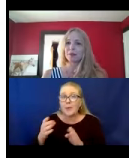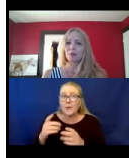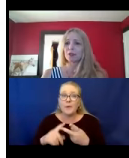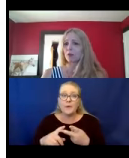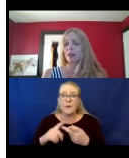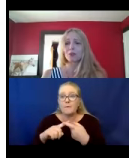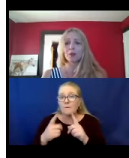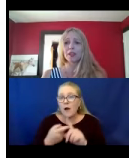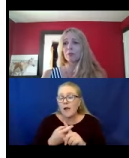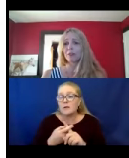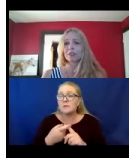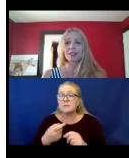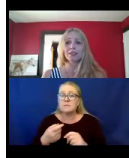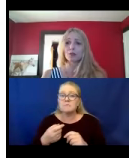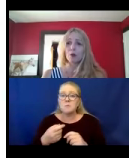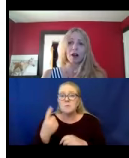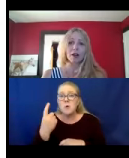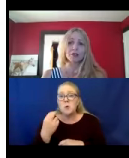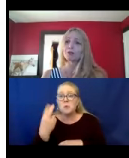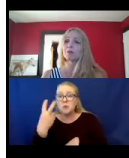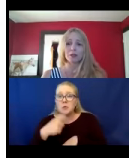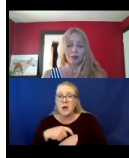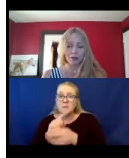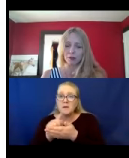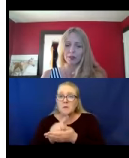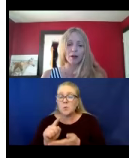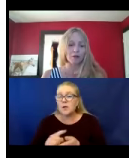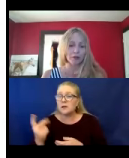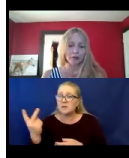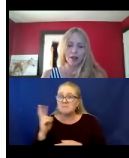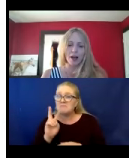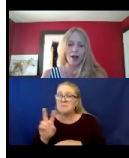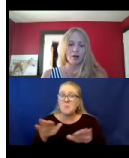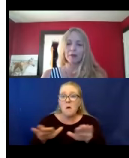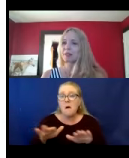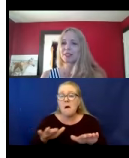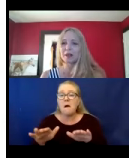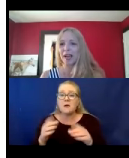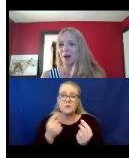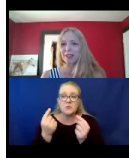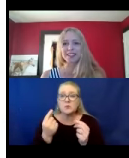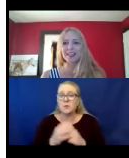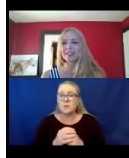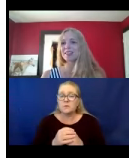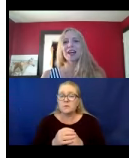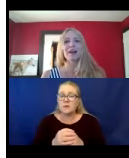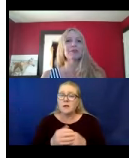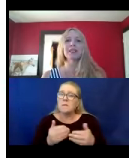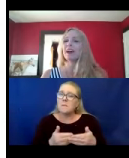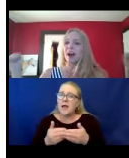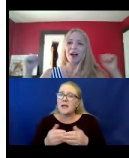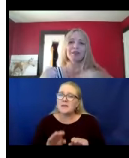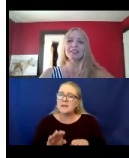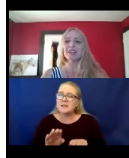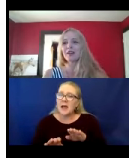maybe even once or twice a week wants to take a short walk or do something with you could be helpful. Baby steps count. Like I said, it doesn't have to